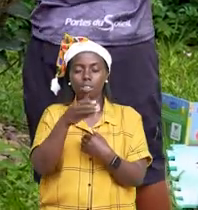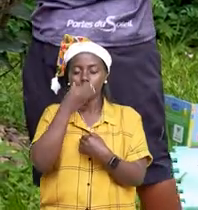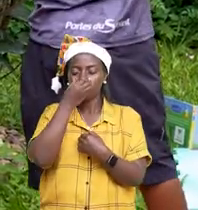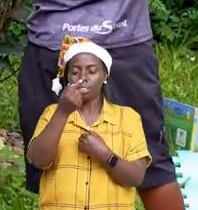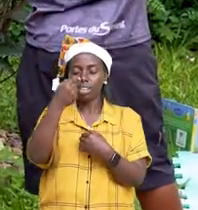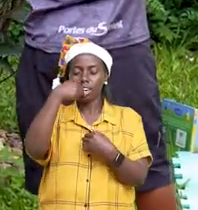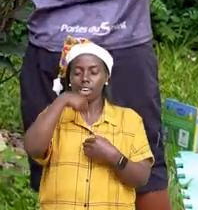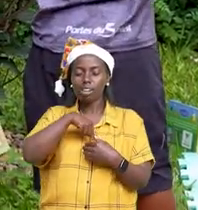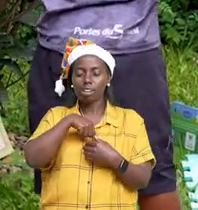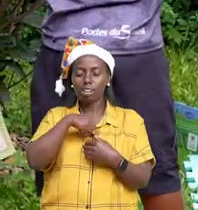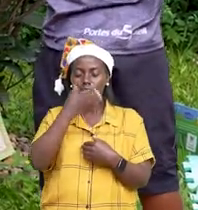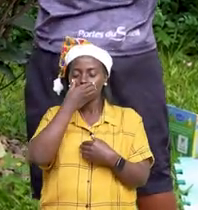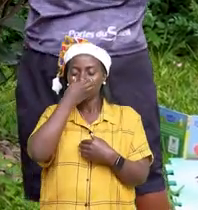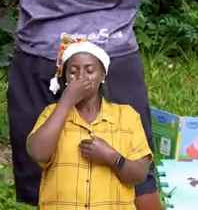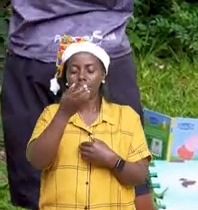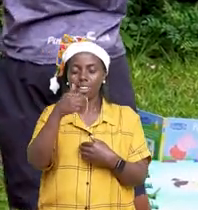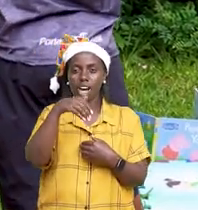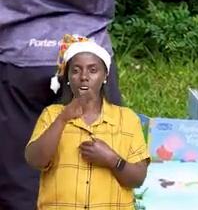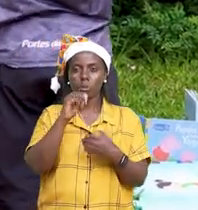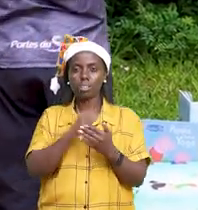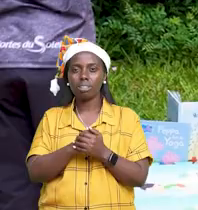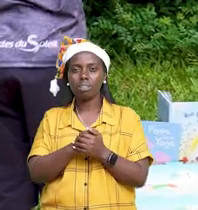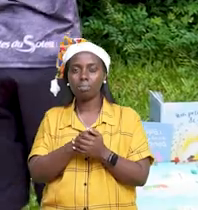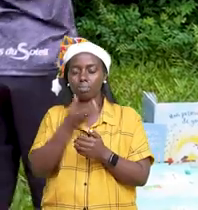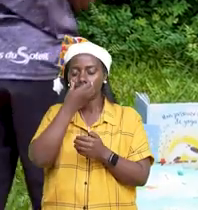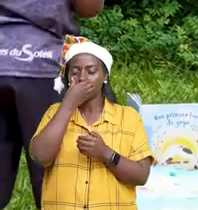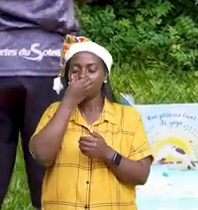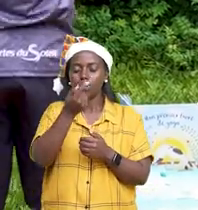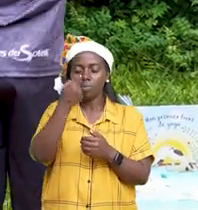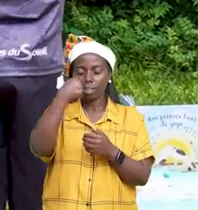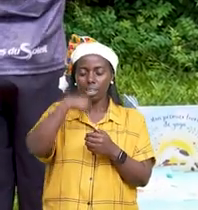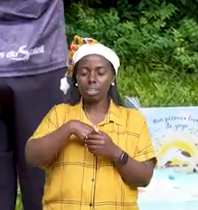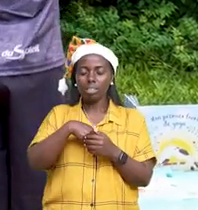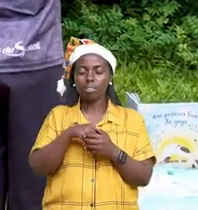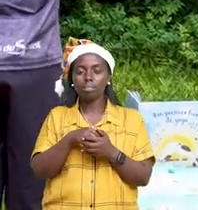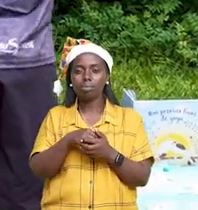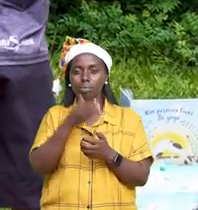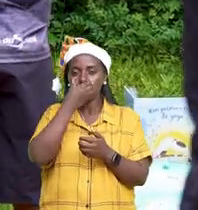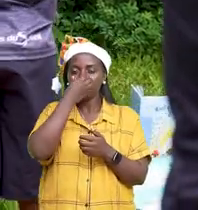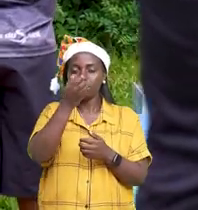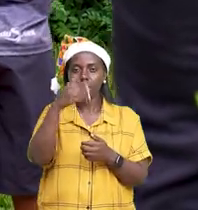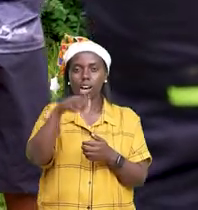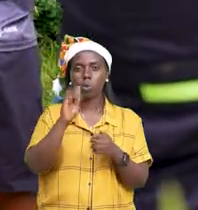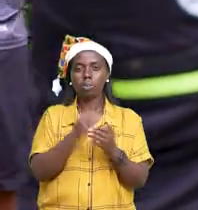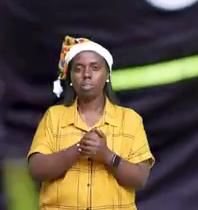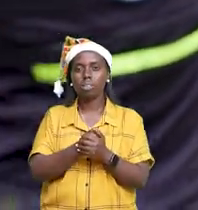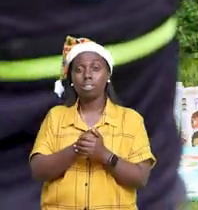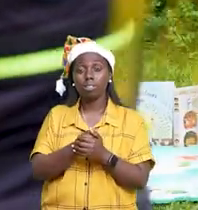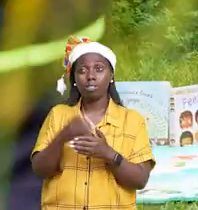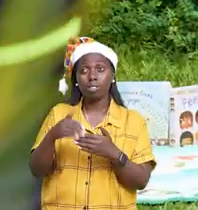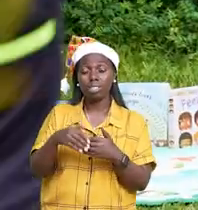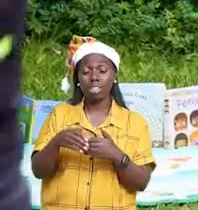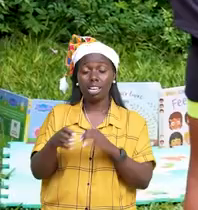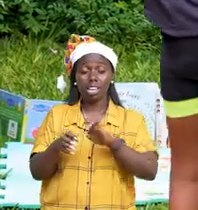Breathe in, breathe out. Breathe in, breathe out. On the